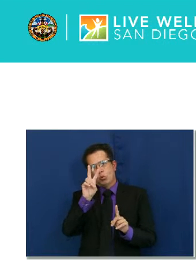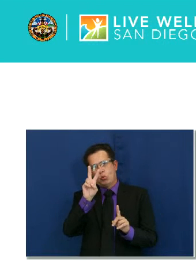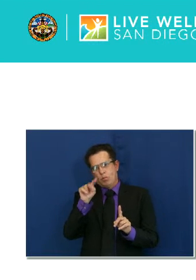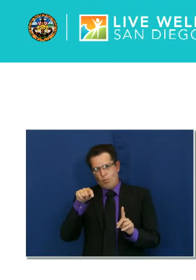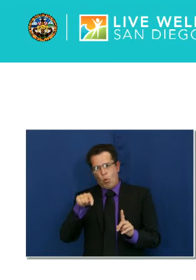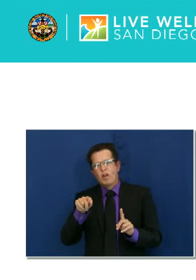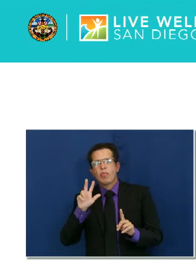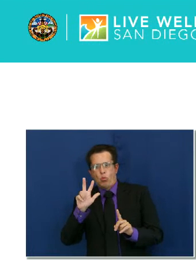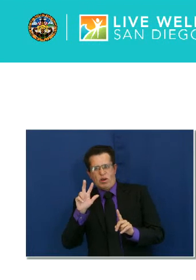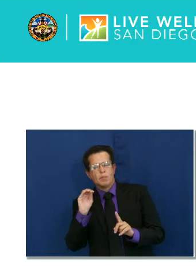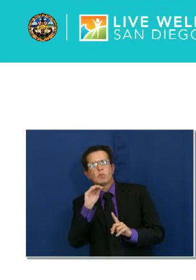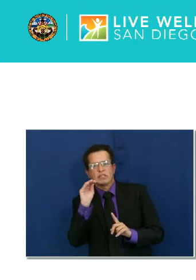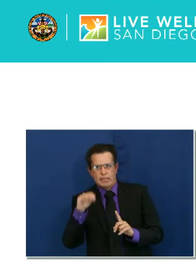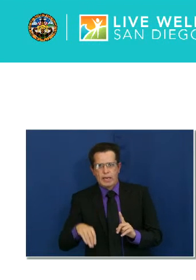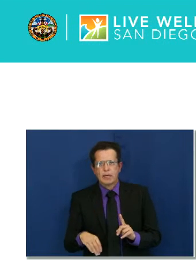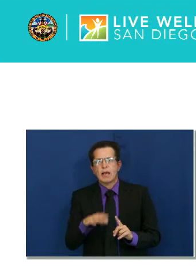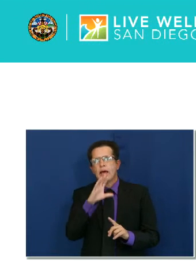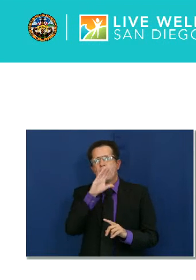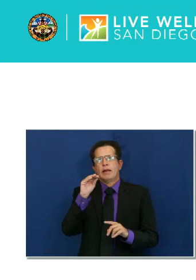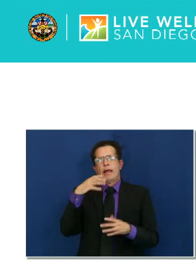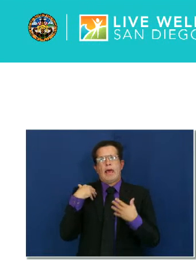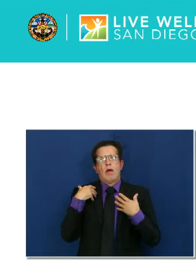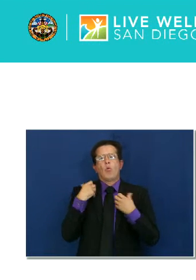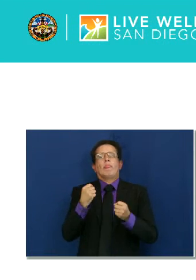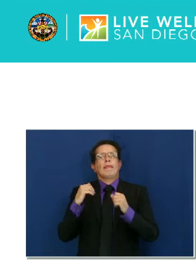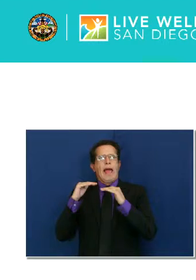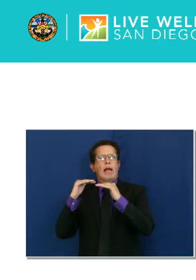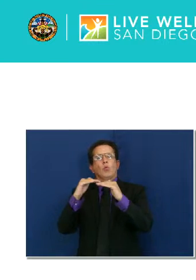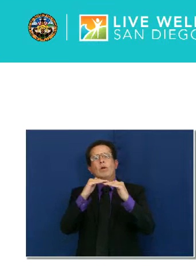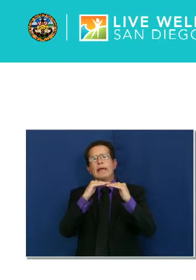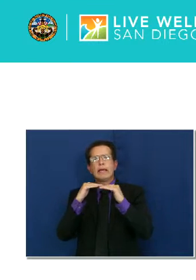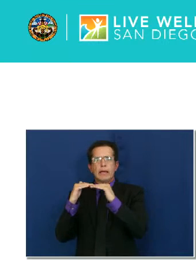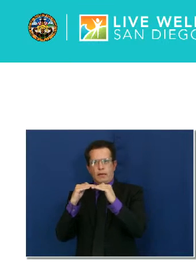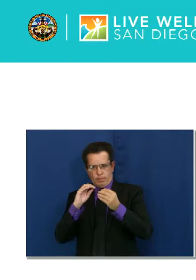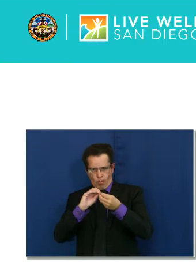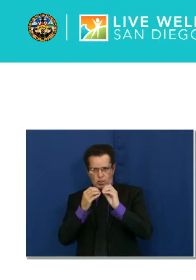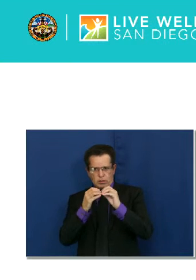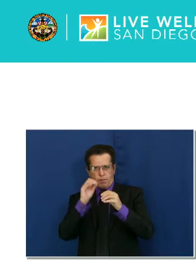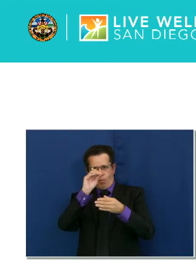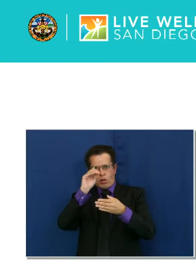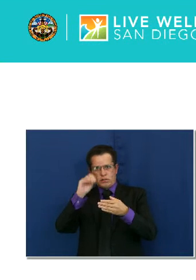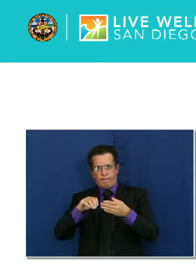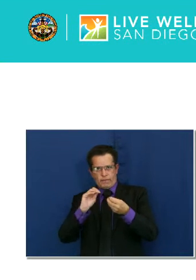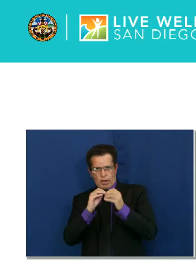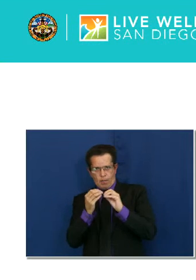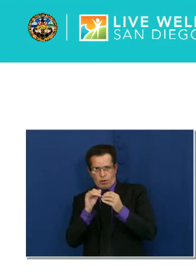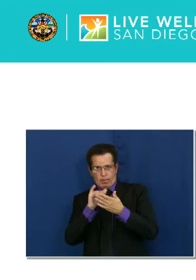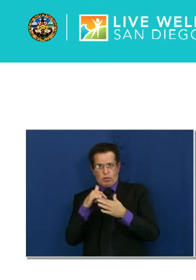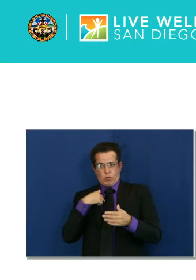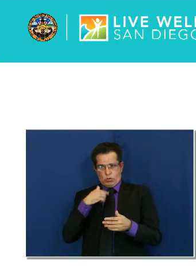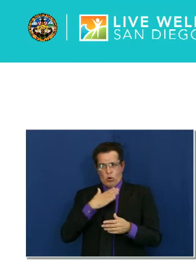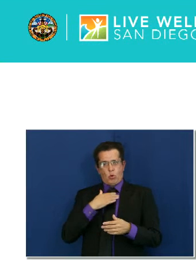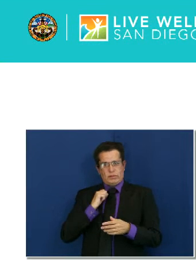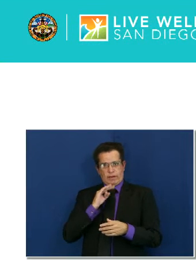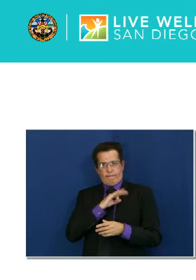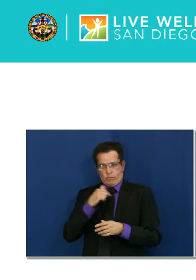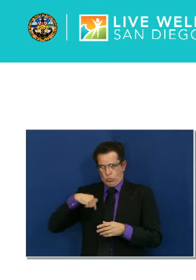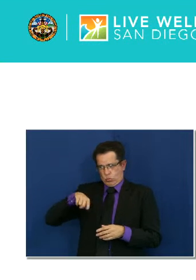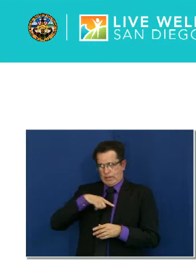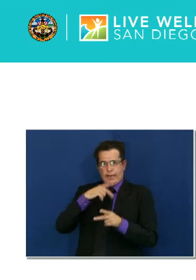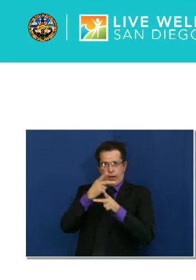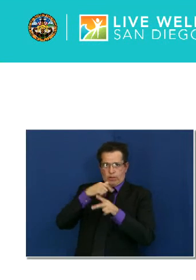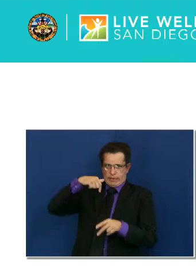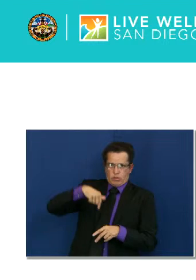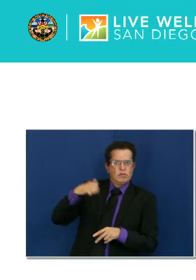2.3%, and the health equity positivity percentage, which our staff calculate, the state does